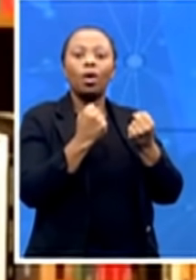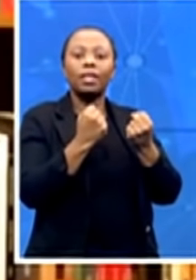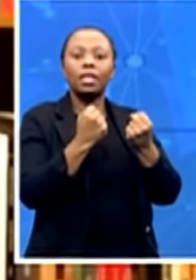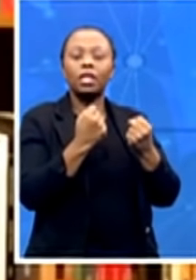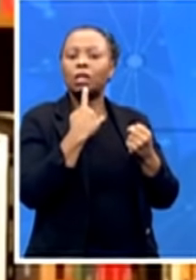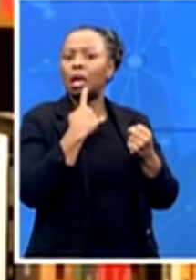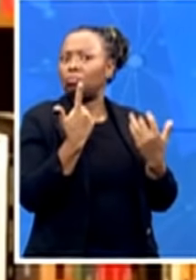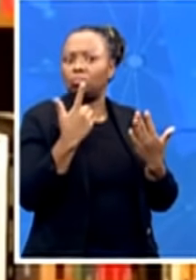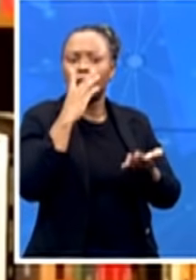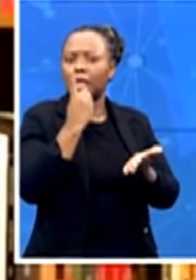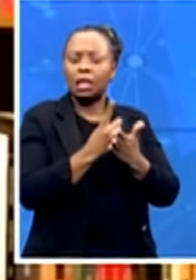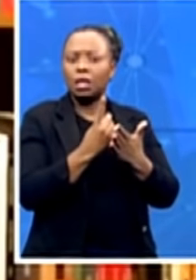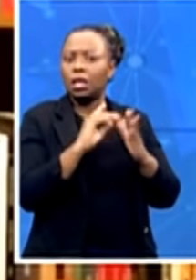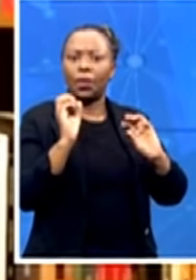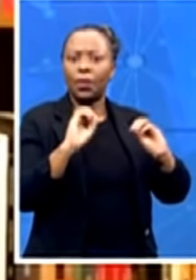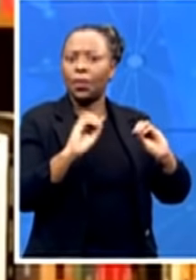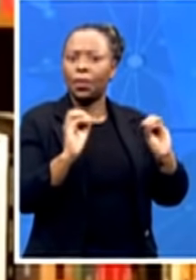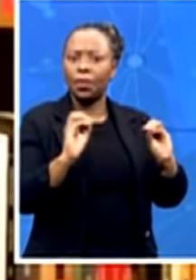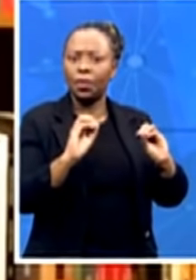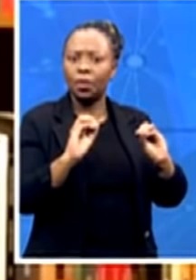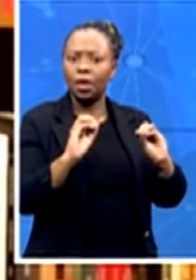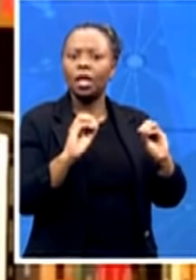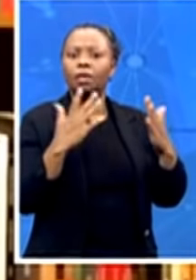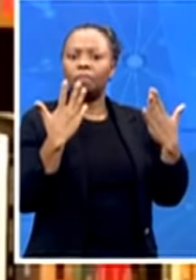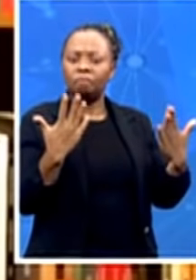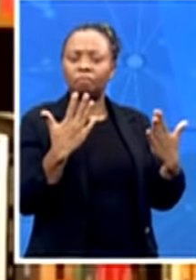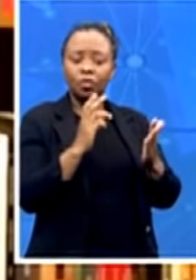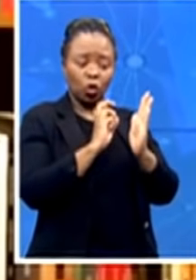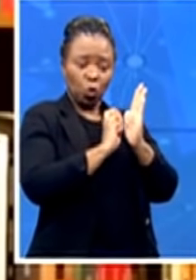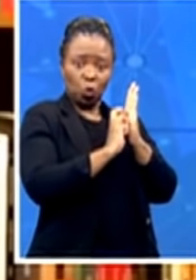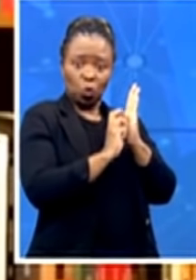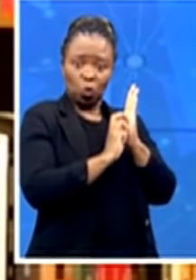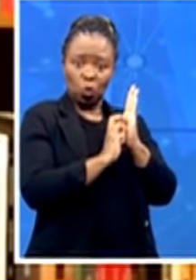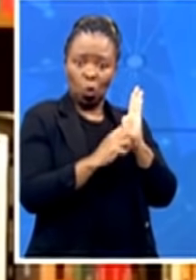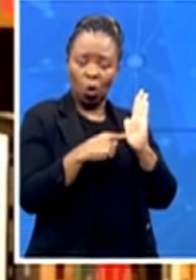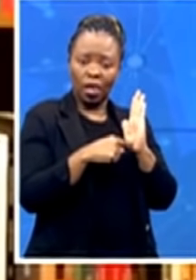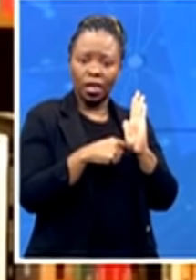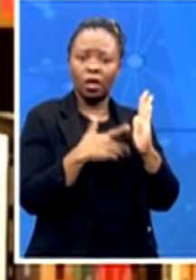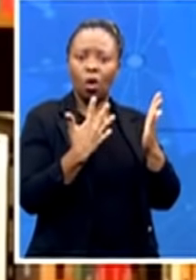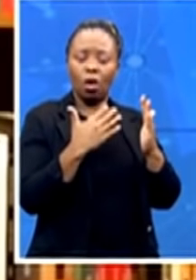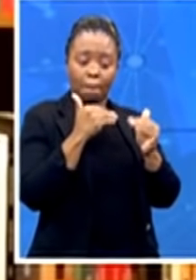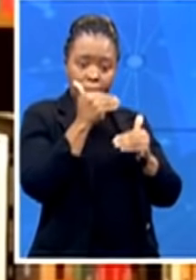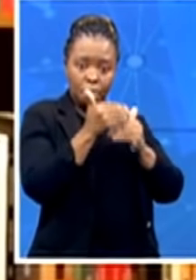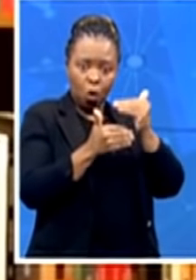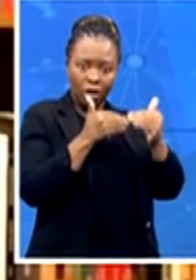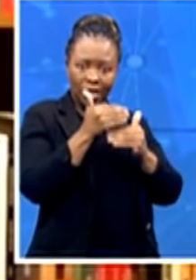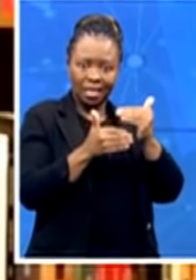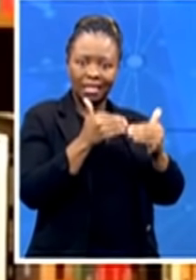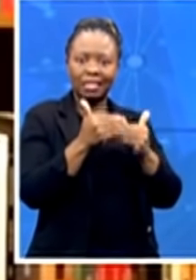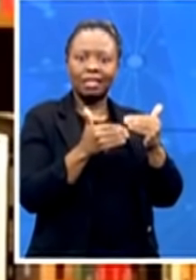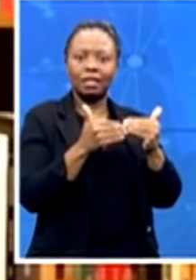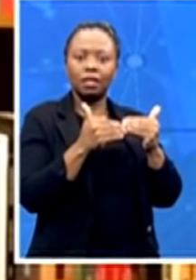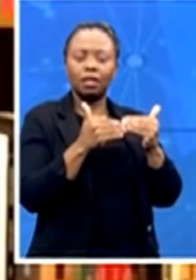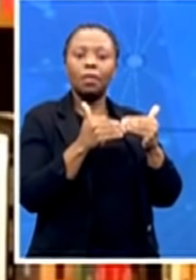a change in either the rules and or processes adopted by the National